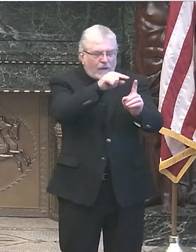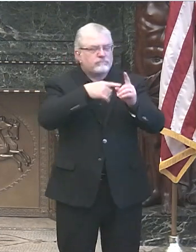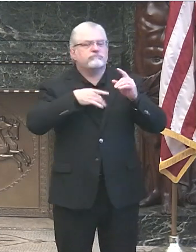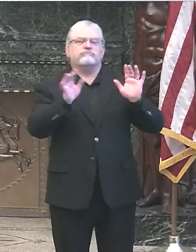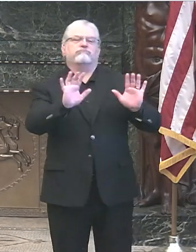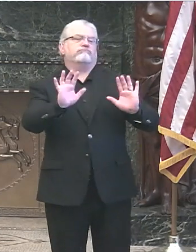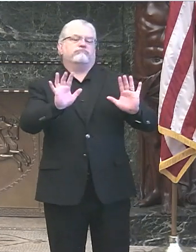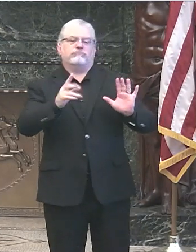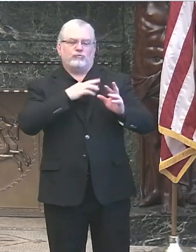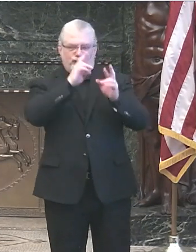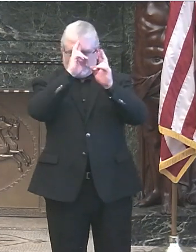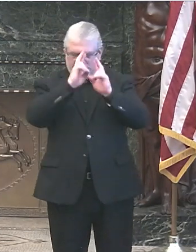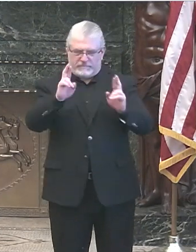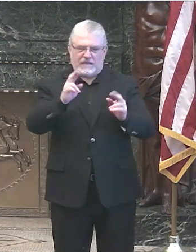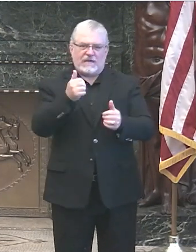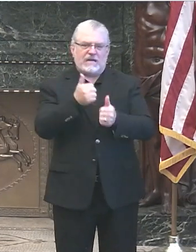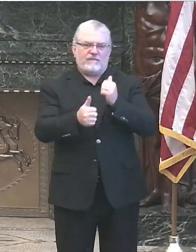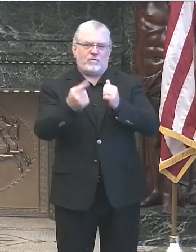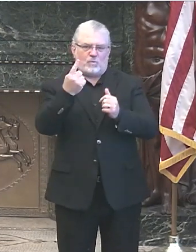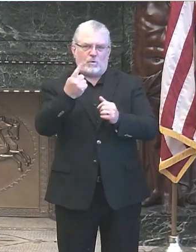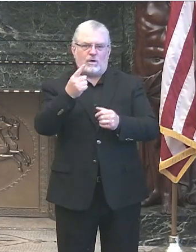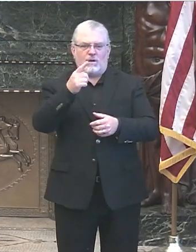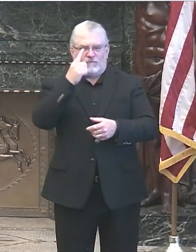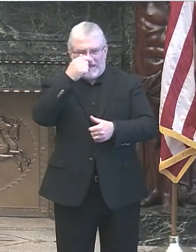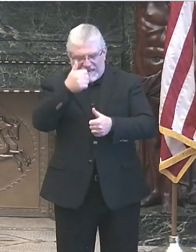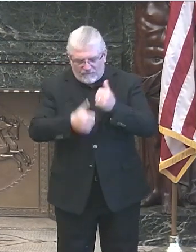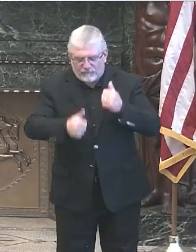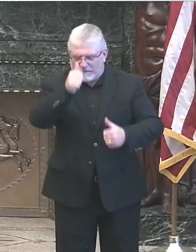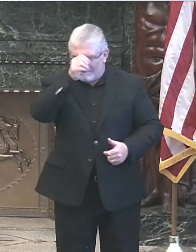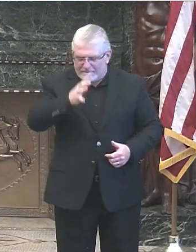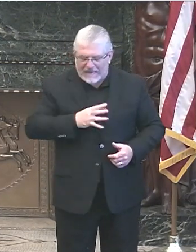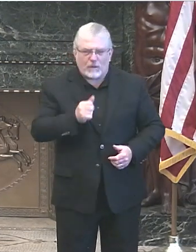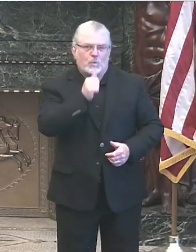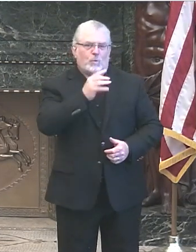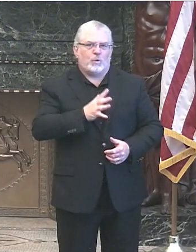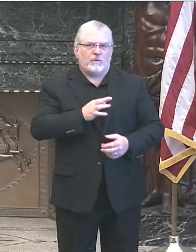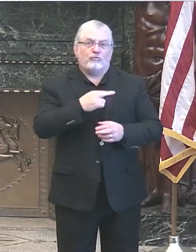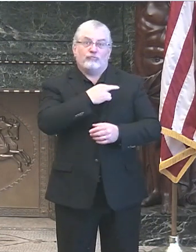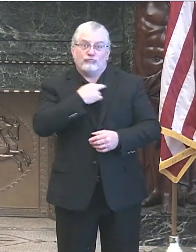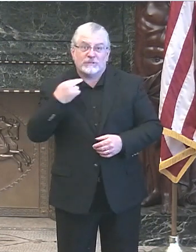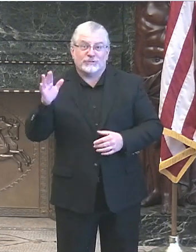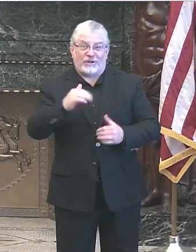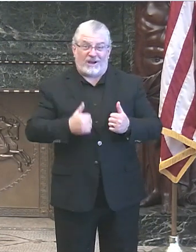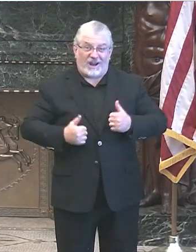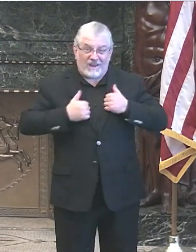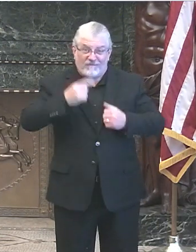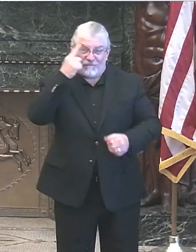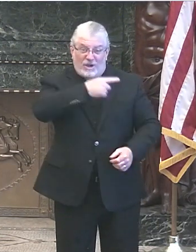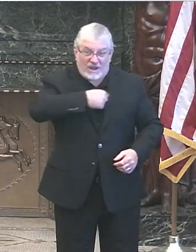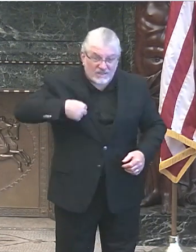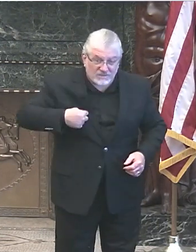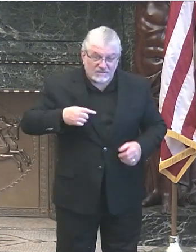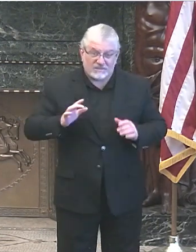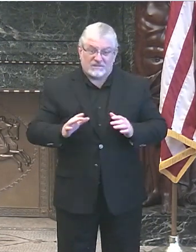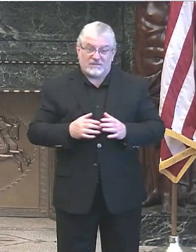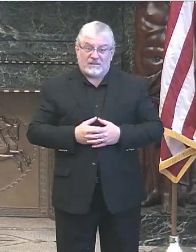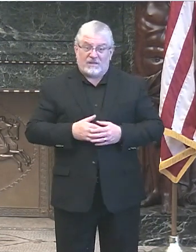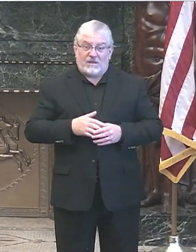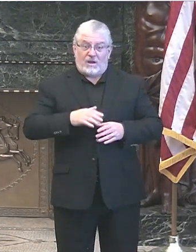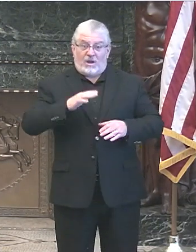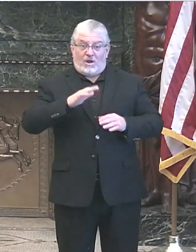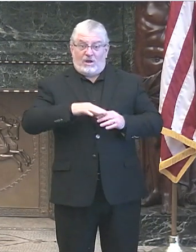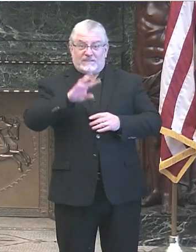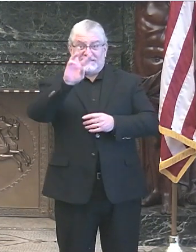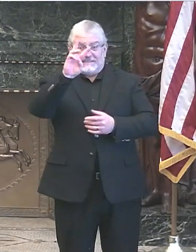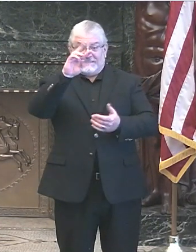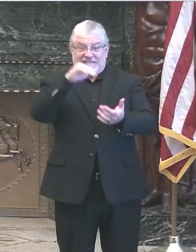our residents. Now, there are 6,500 police officers in the city, close to 3,000 firefighters, and we